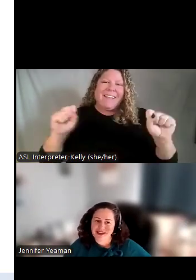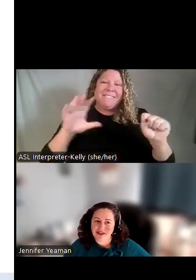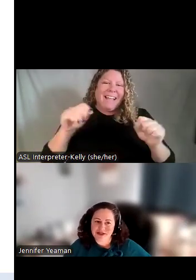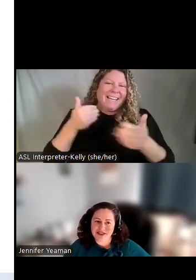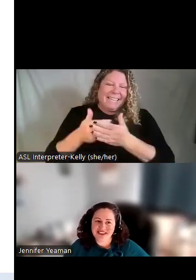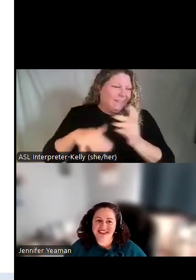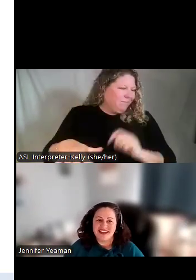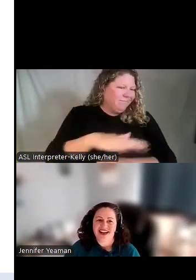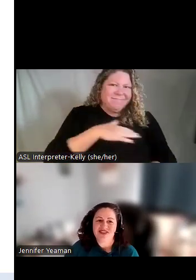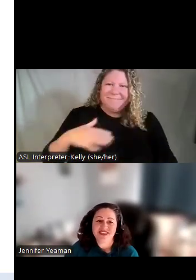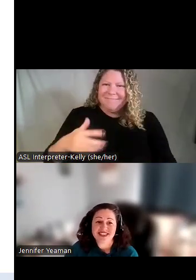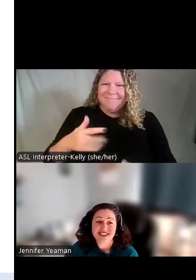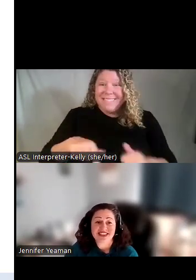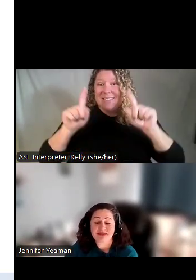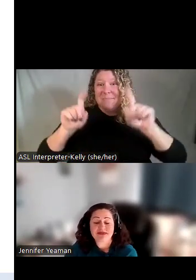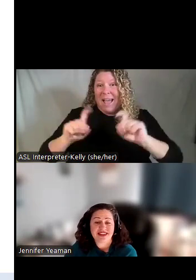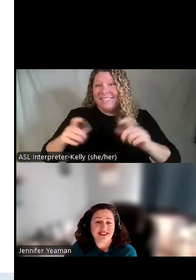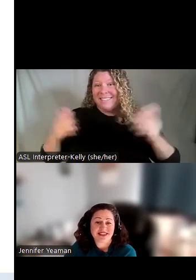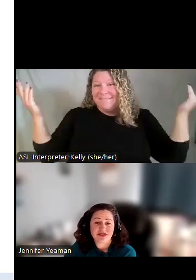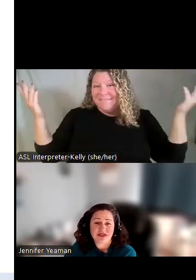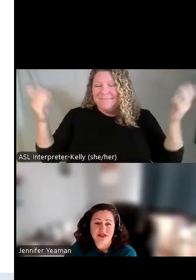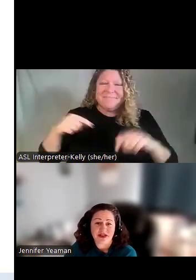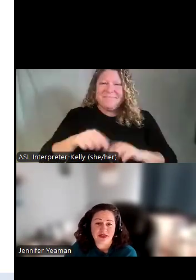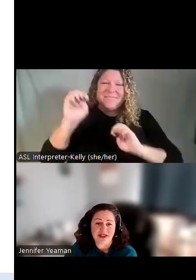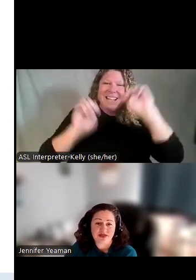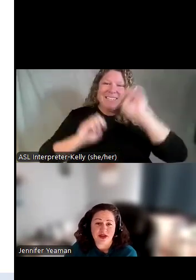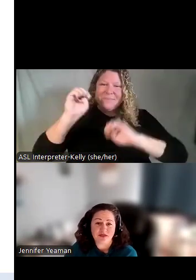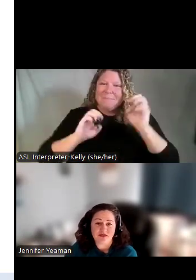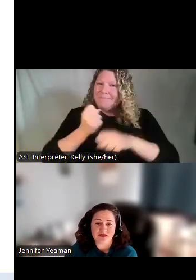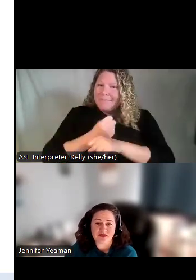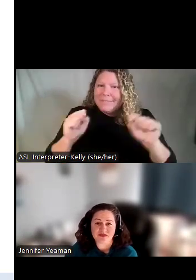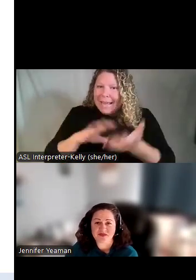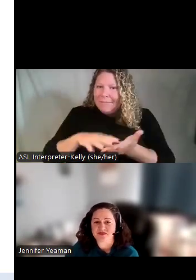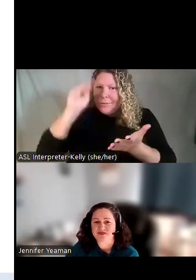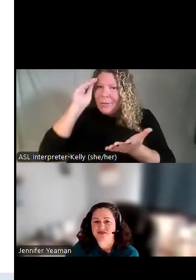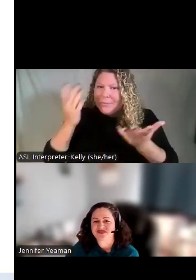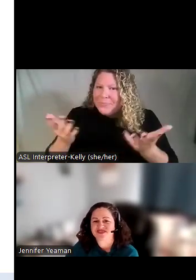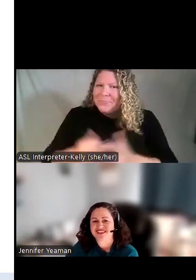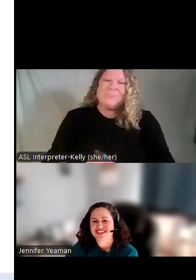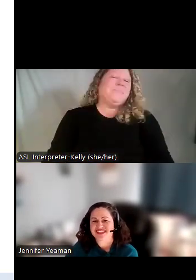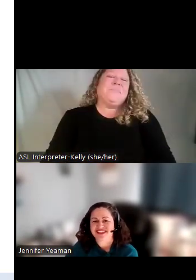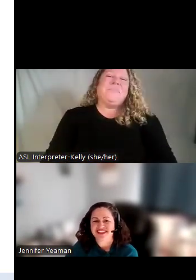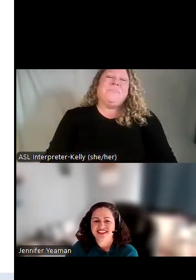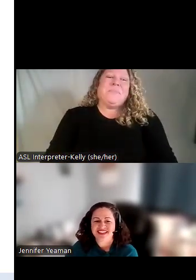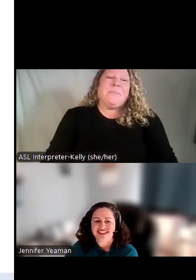it's a pilot after all. And this is an experiment and a safe to learn environment as well.